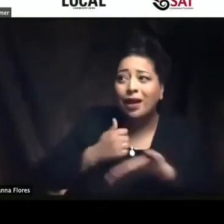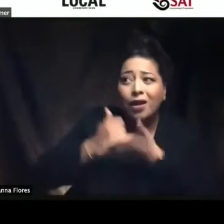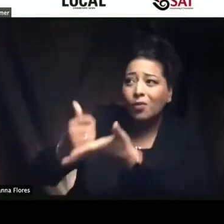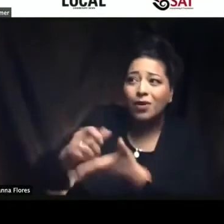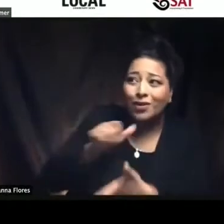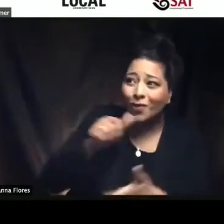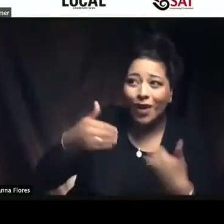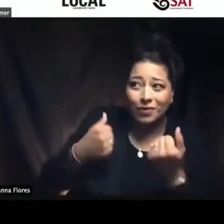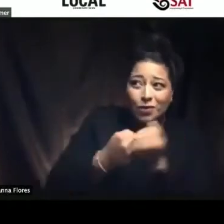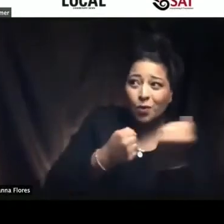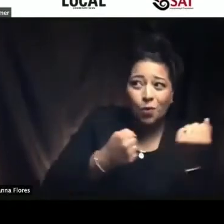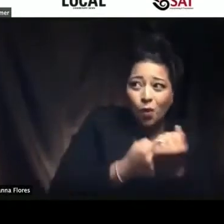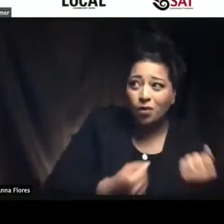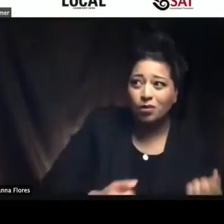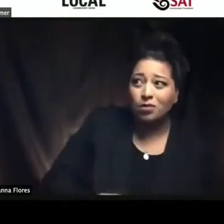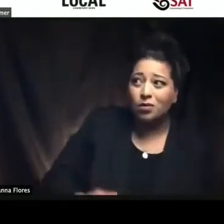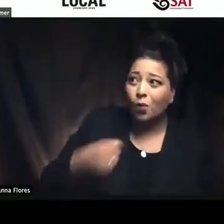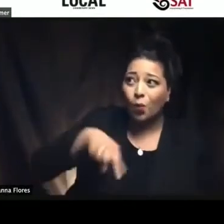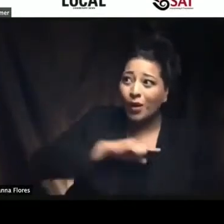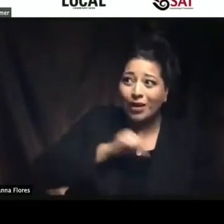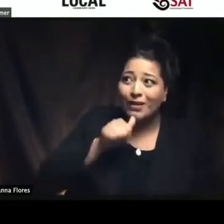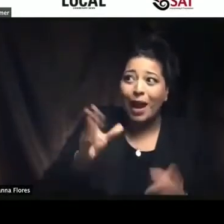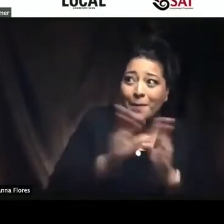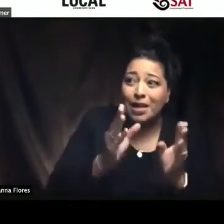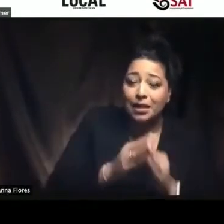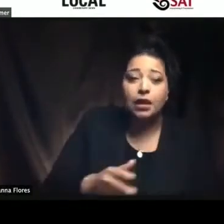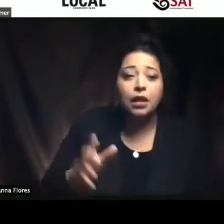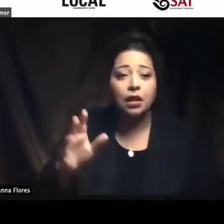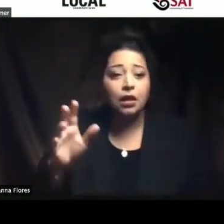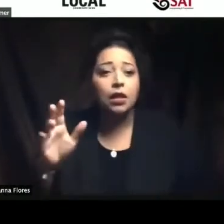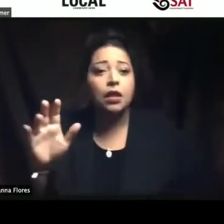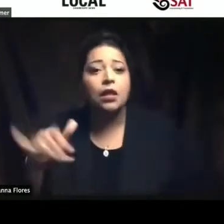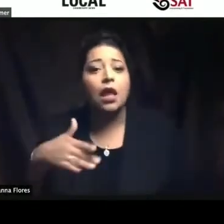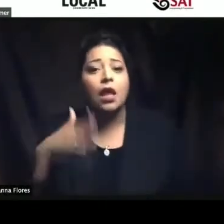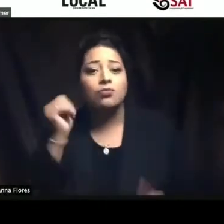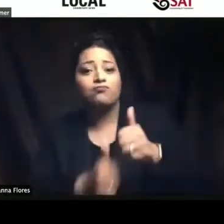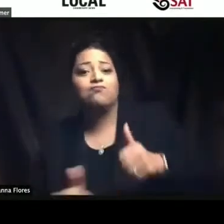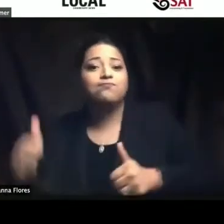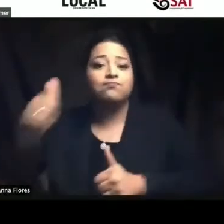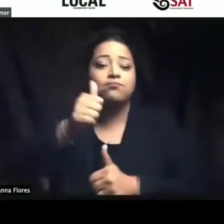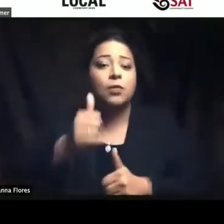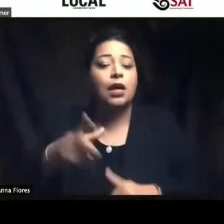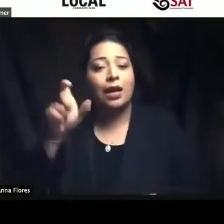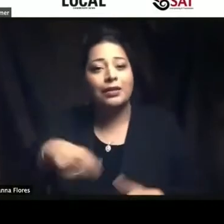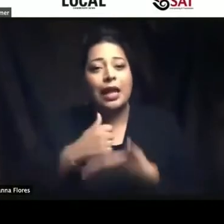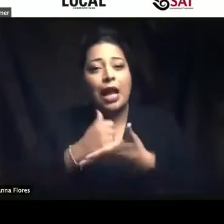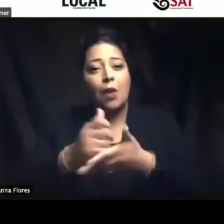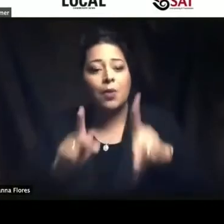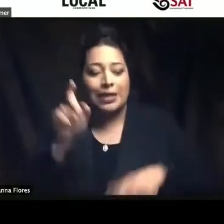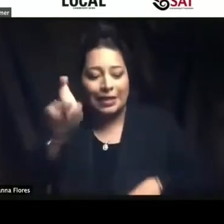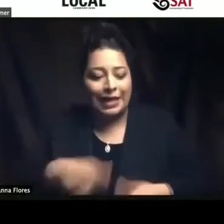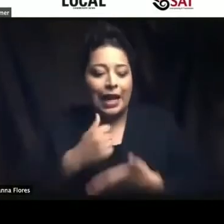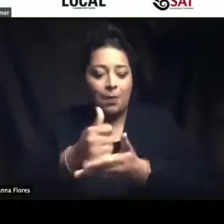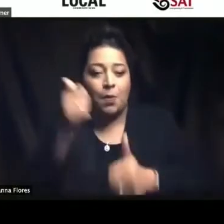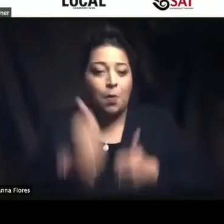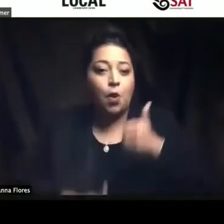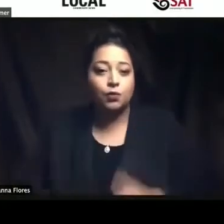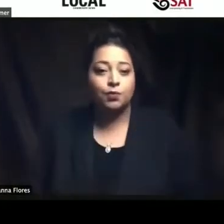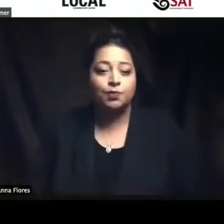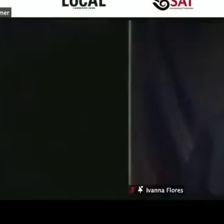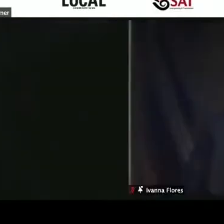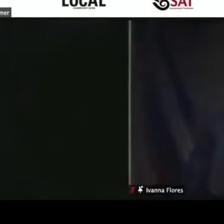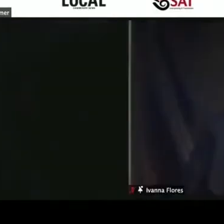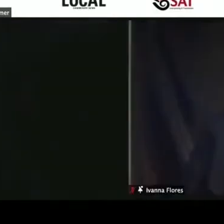support anymore and we aren't meeting. And so that would be a priority, 100%, and help those who need the help the most. Thank